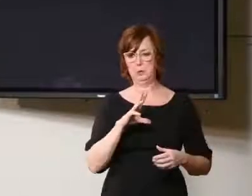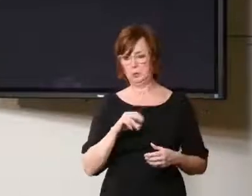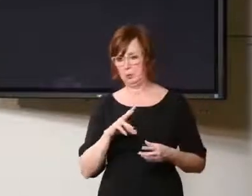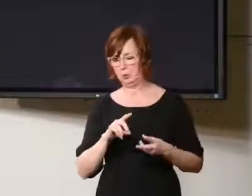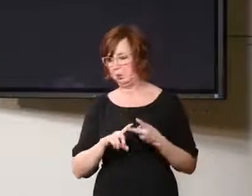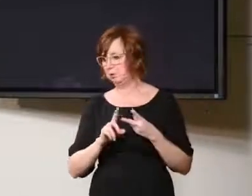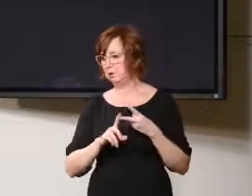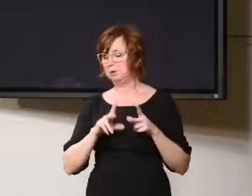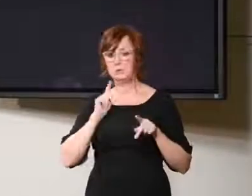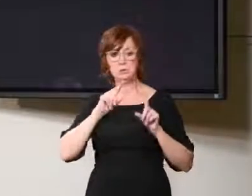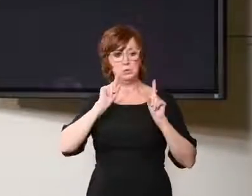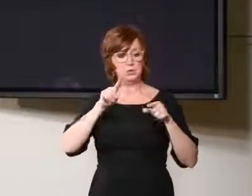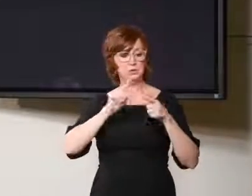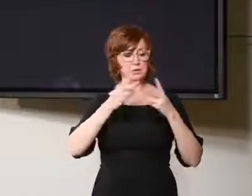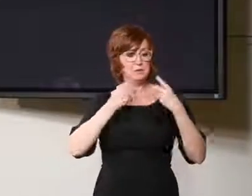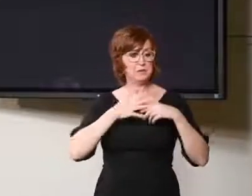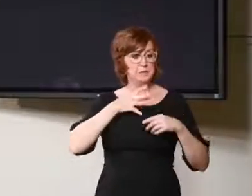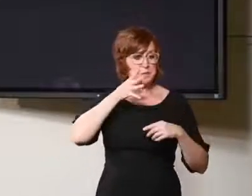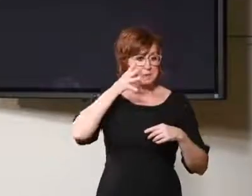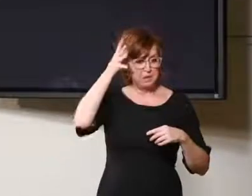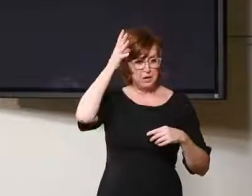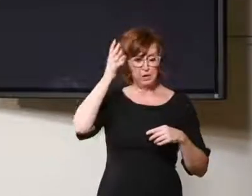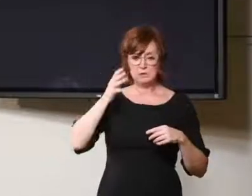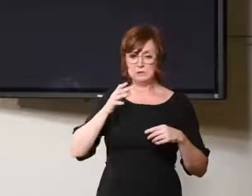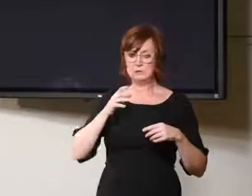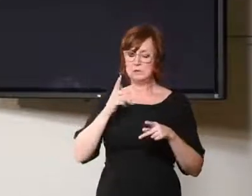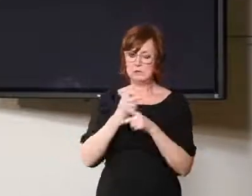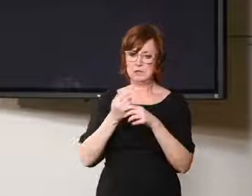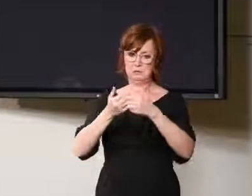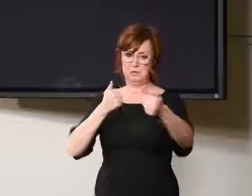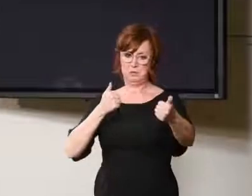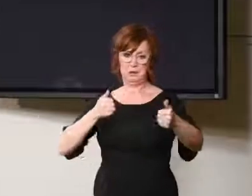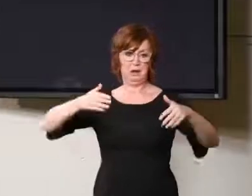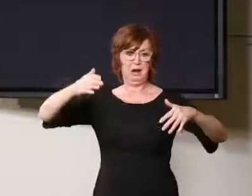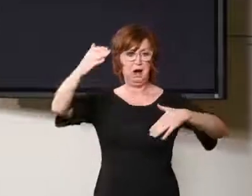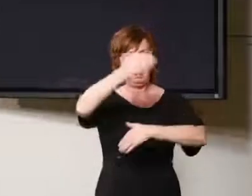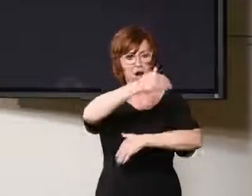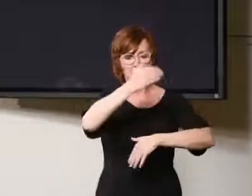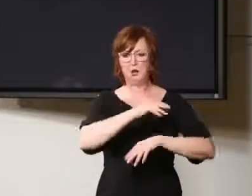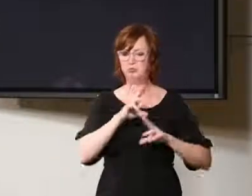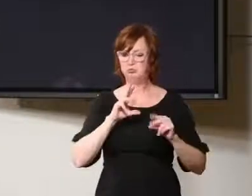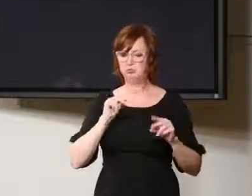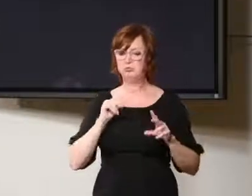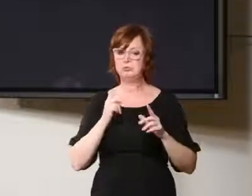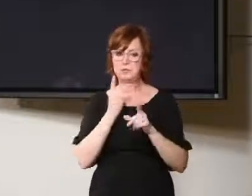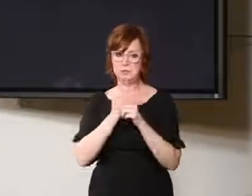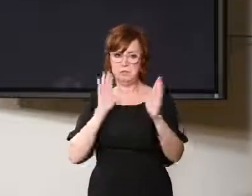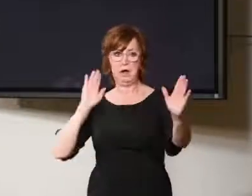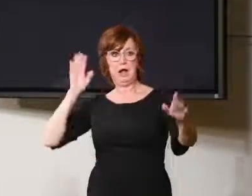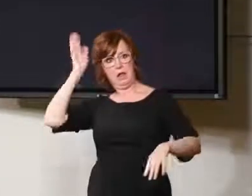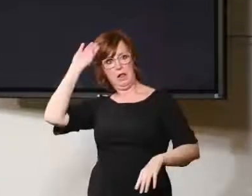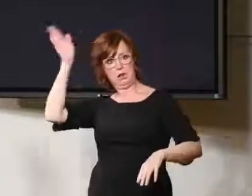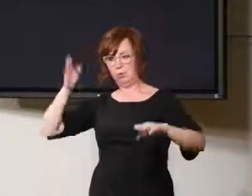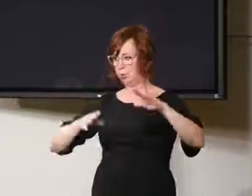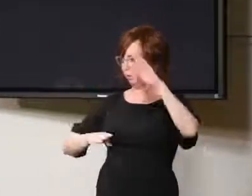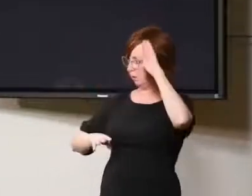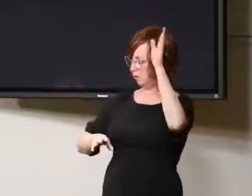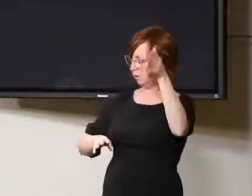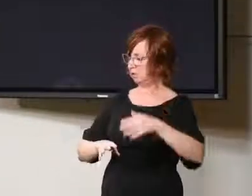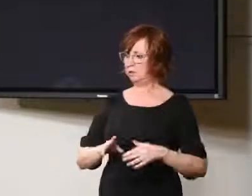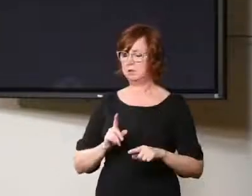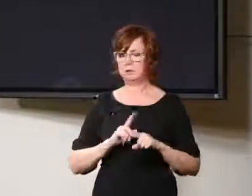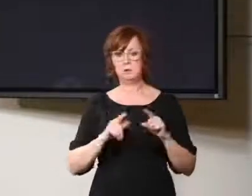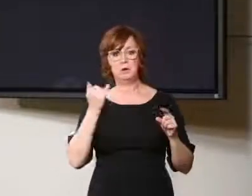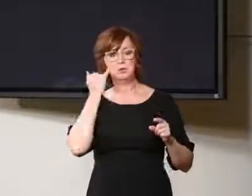or elderly, and keeping that physical distance. And I think that's really important. But having said that, if you have a